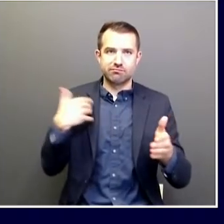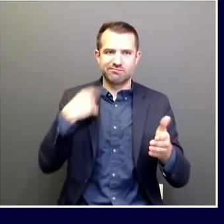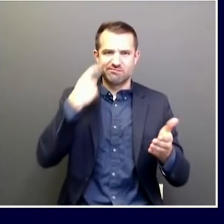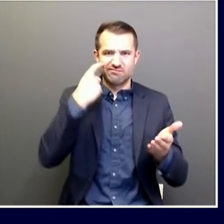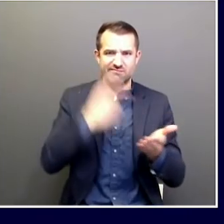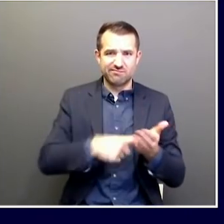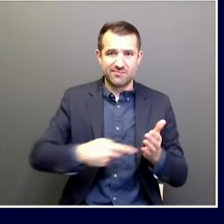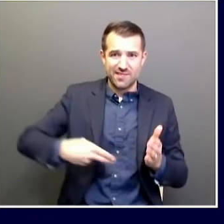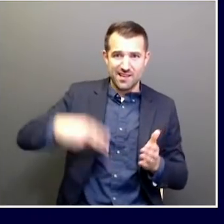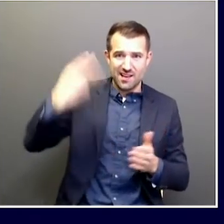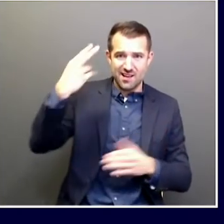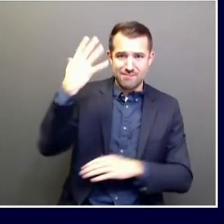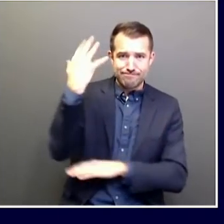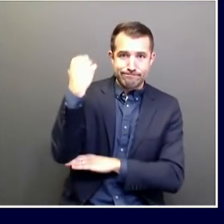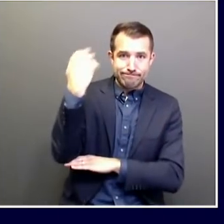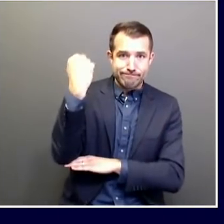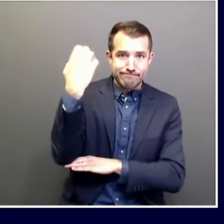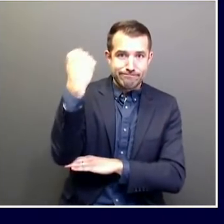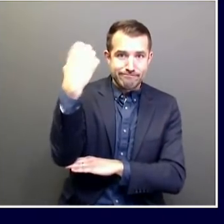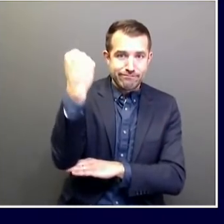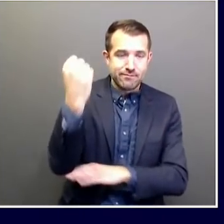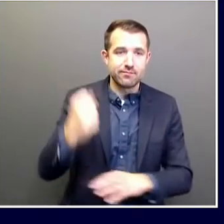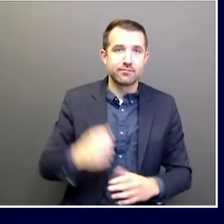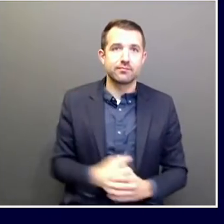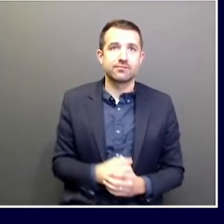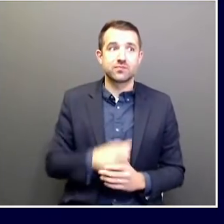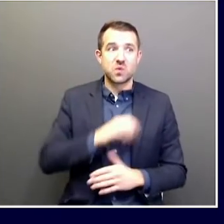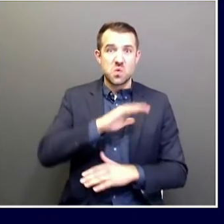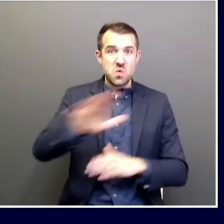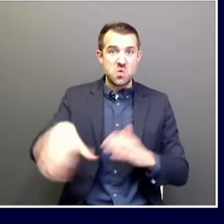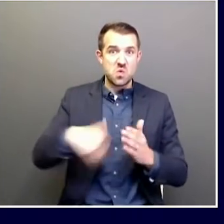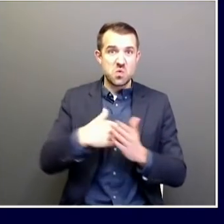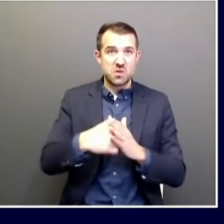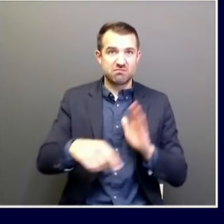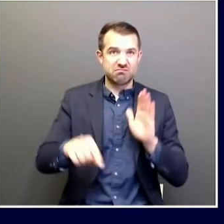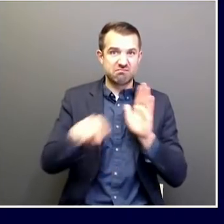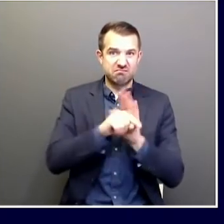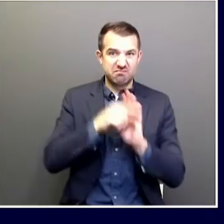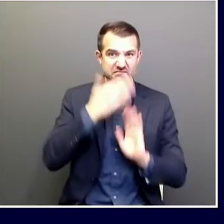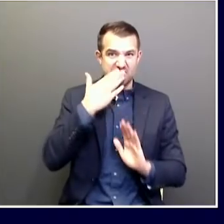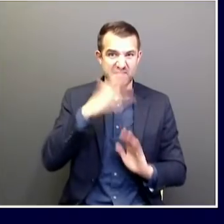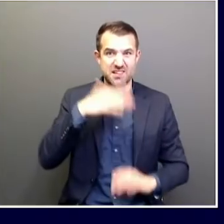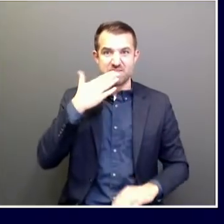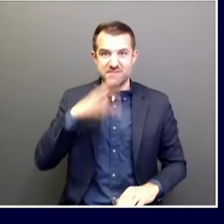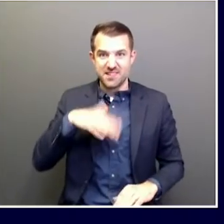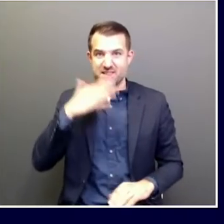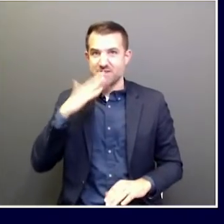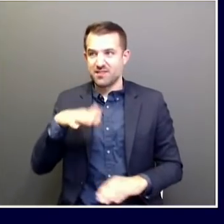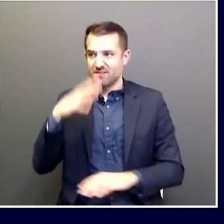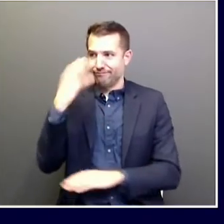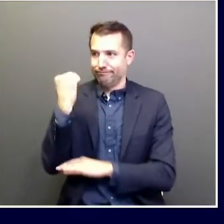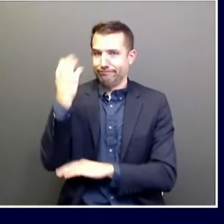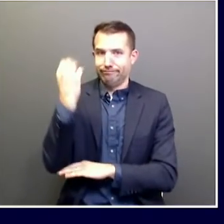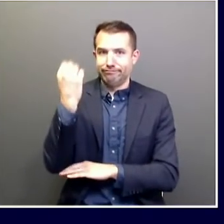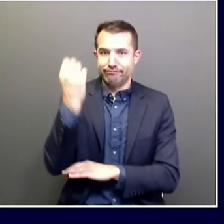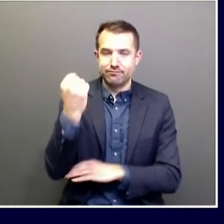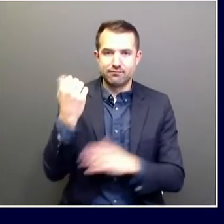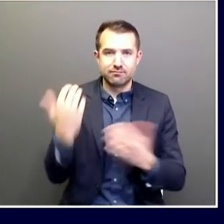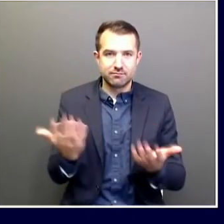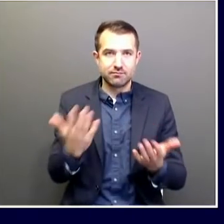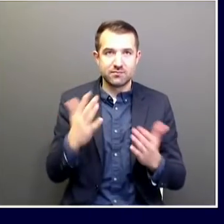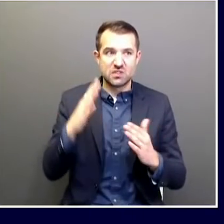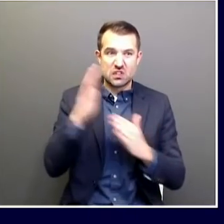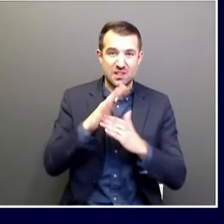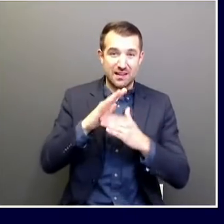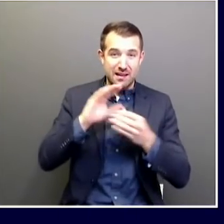no one likes to be breaking. Today was one of the highest daily changes in the COVID case count we've ever had. We have the highest number